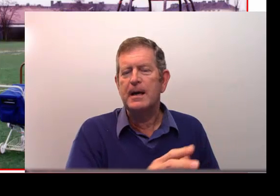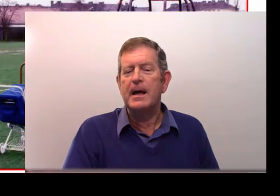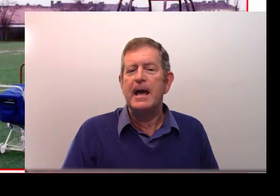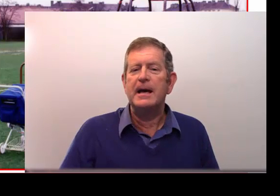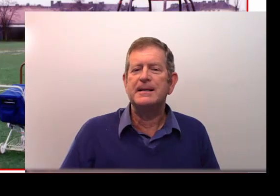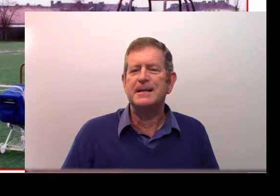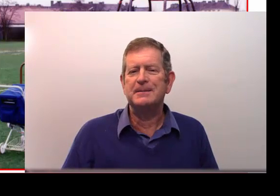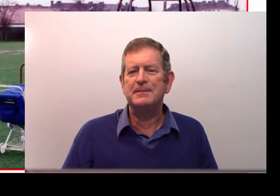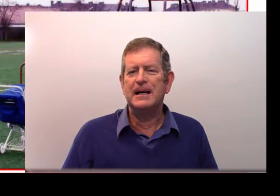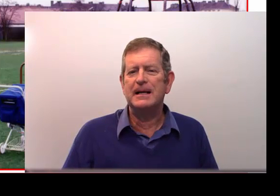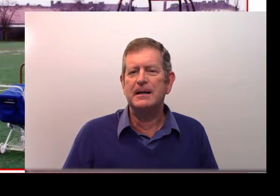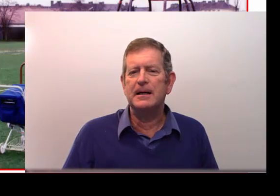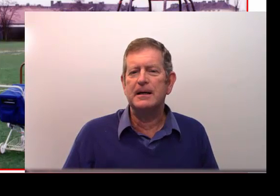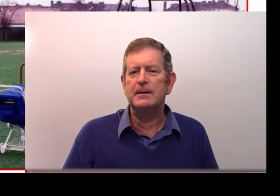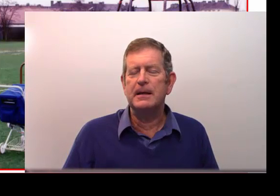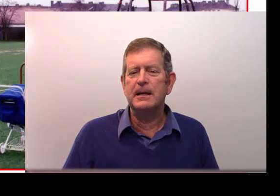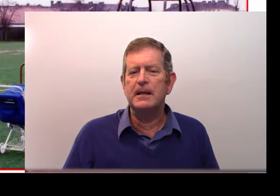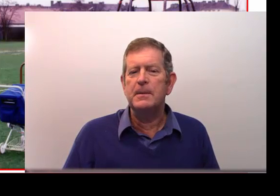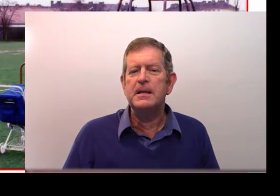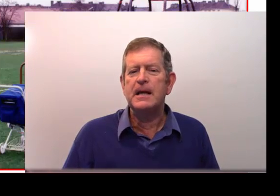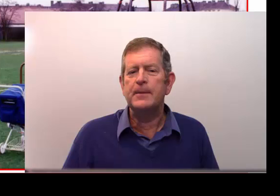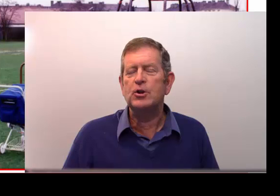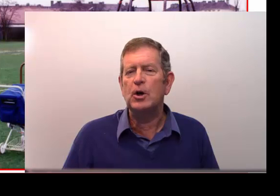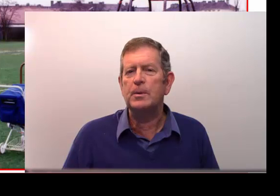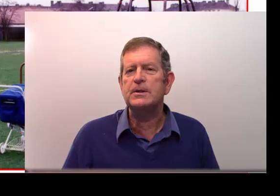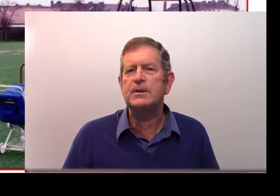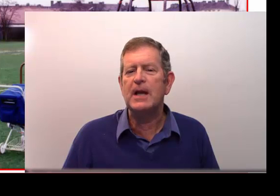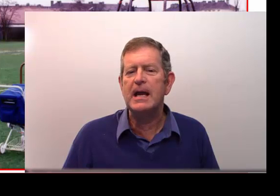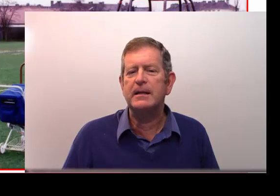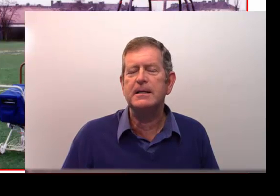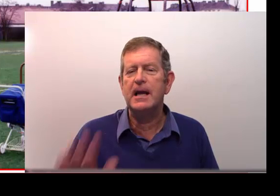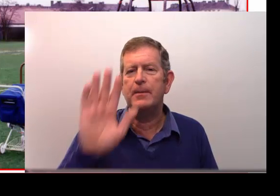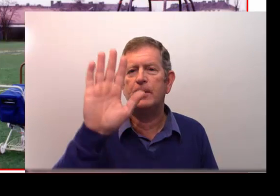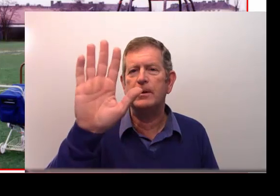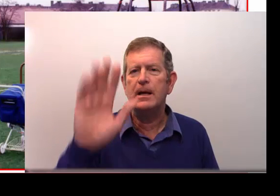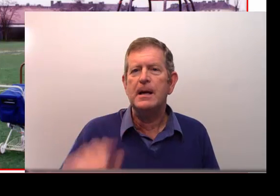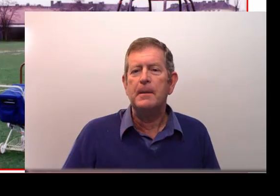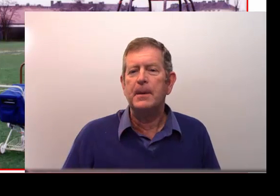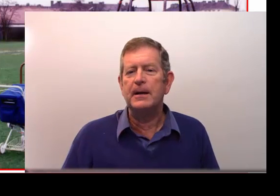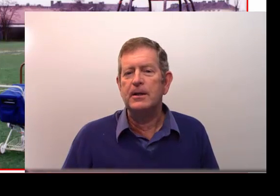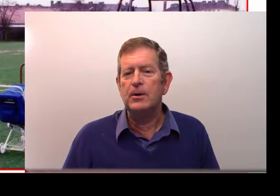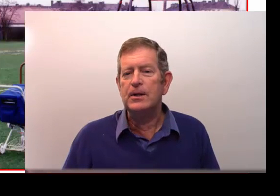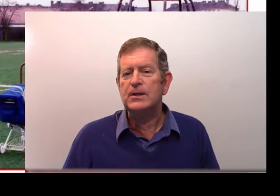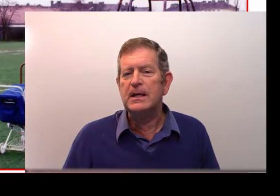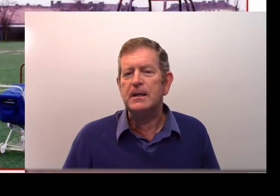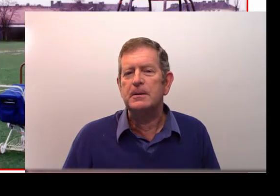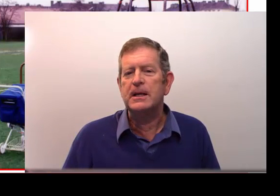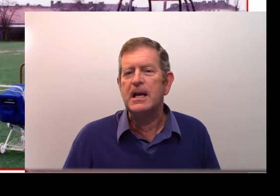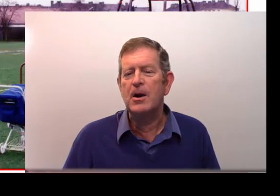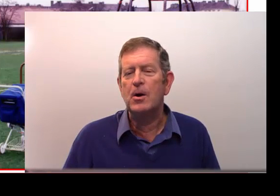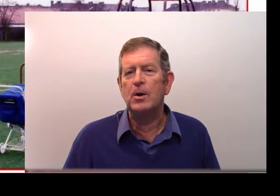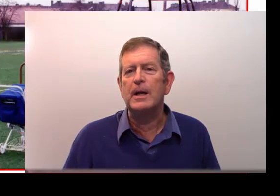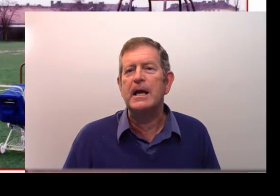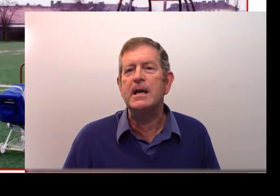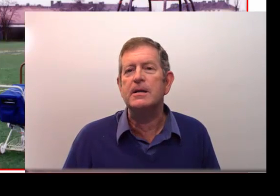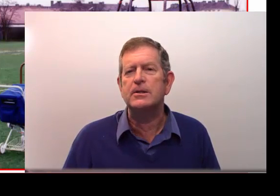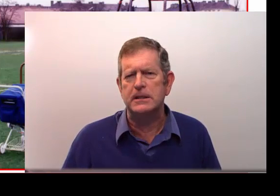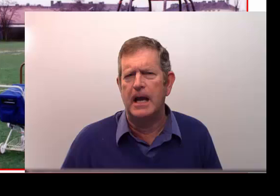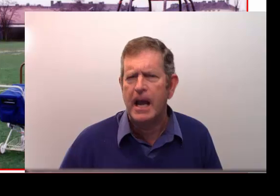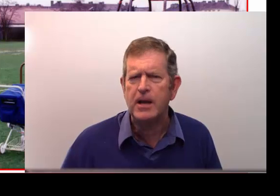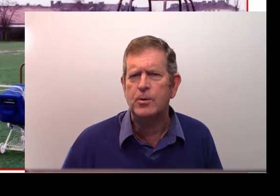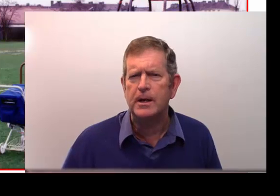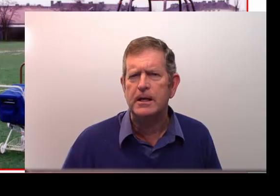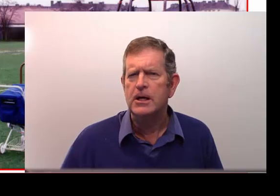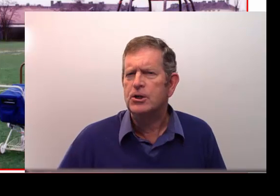work. And in the meantime, the children stay at the table, but you can see that Carol